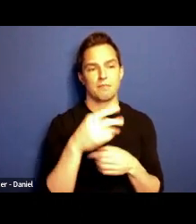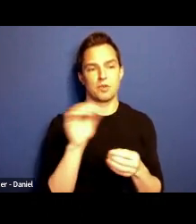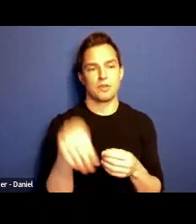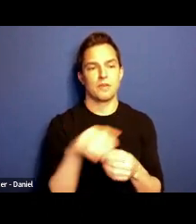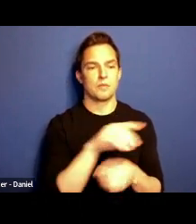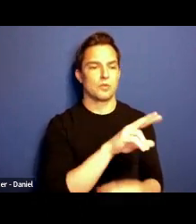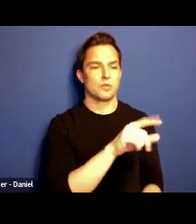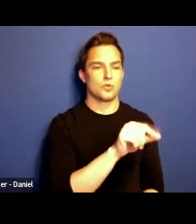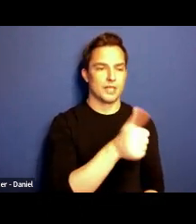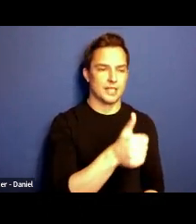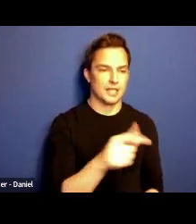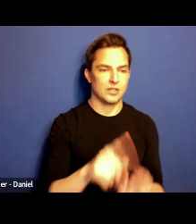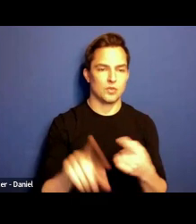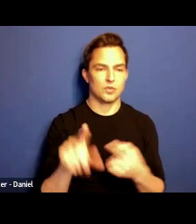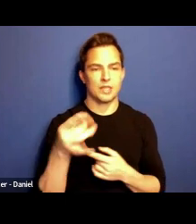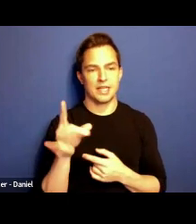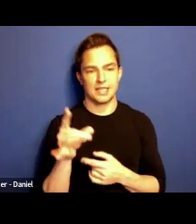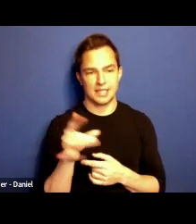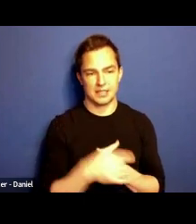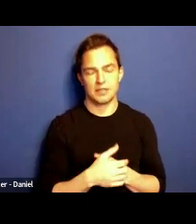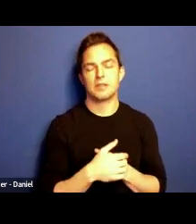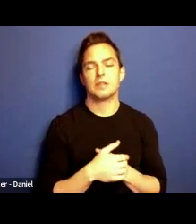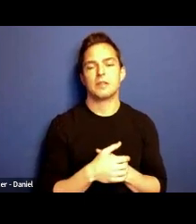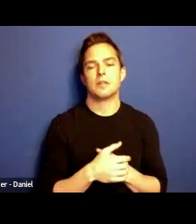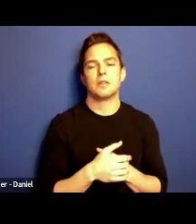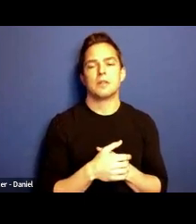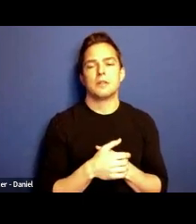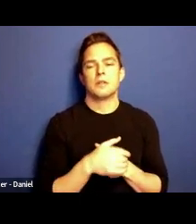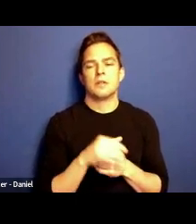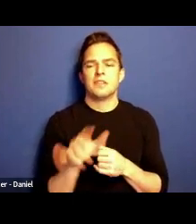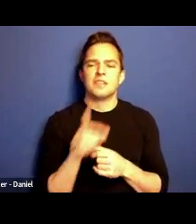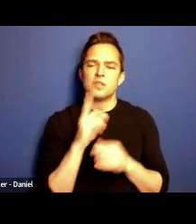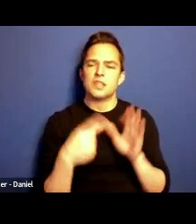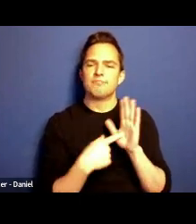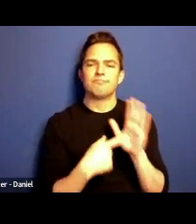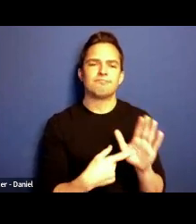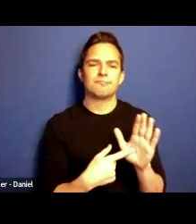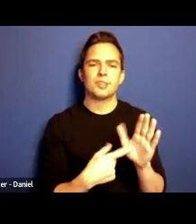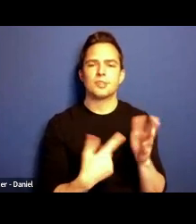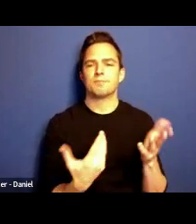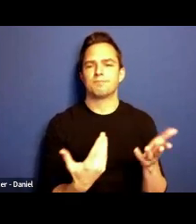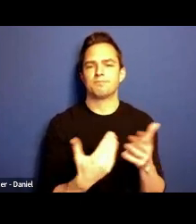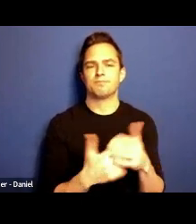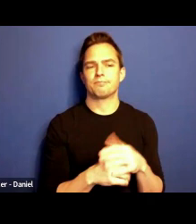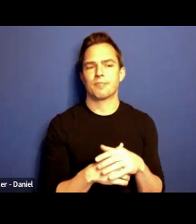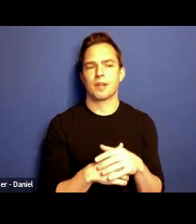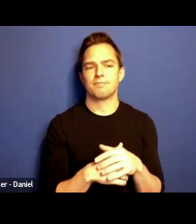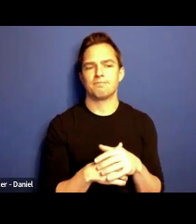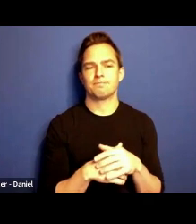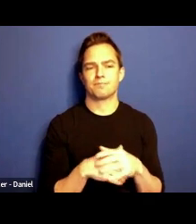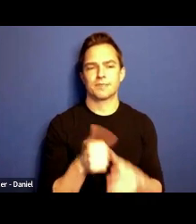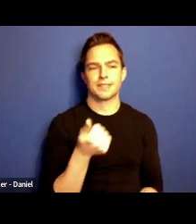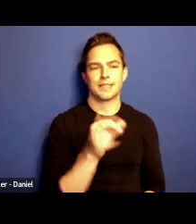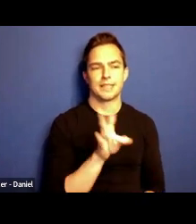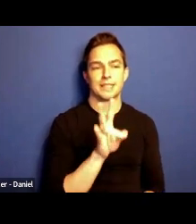2018. And that really shows the subnote there, from 1970